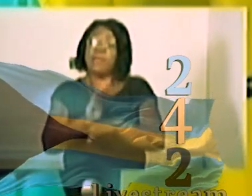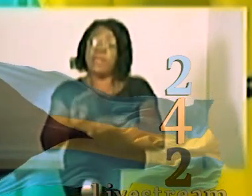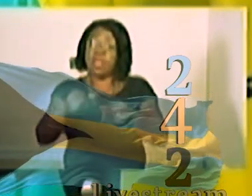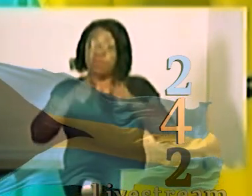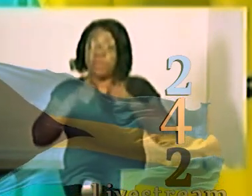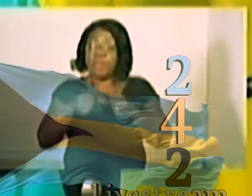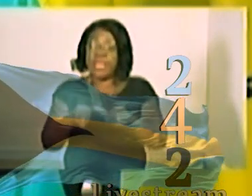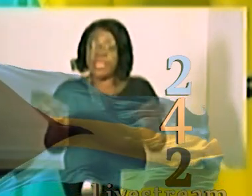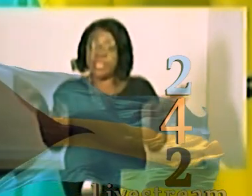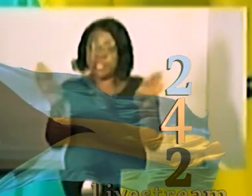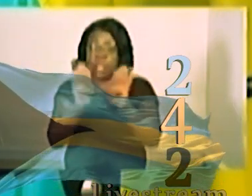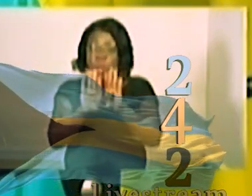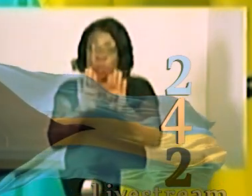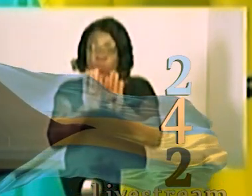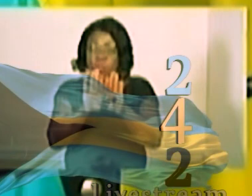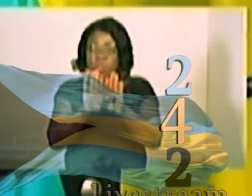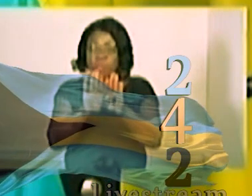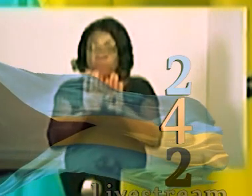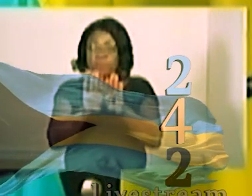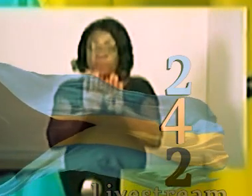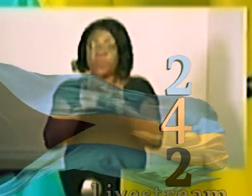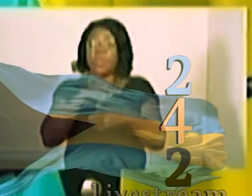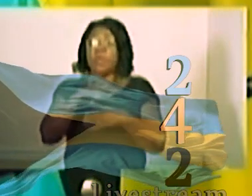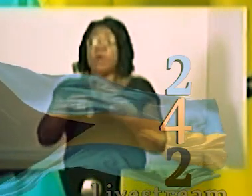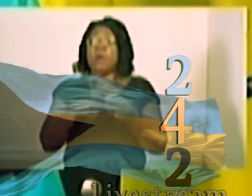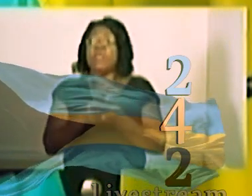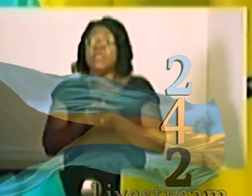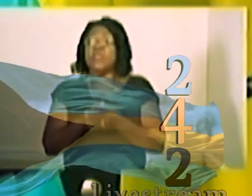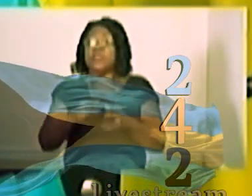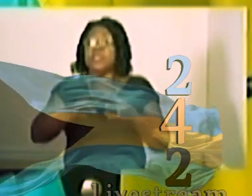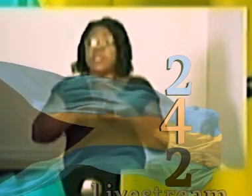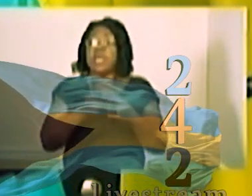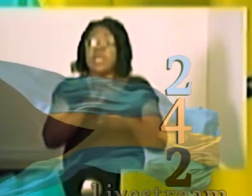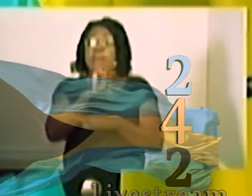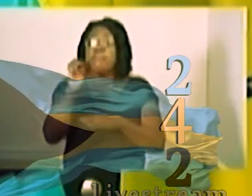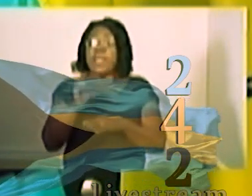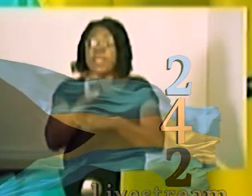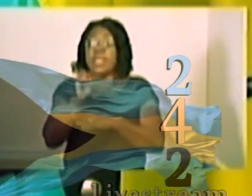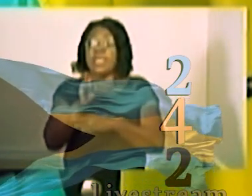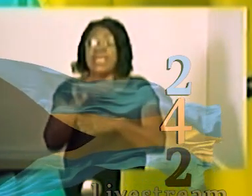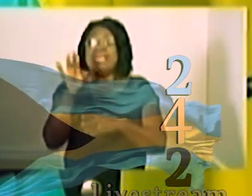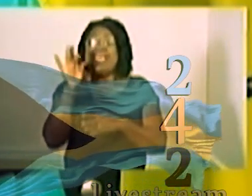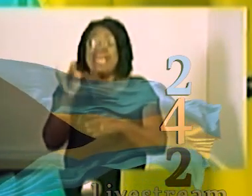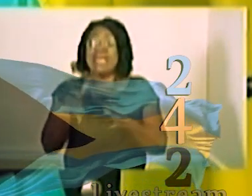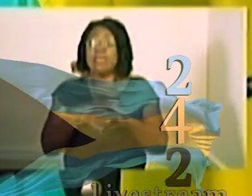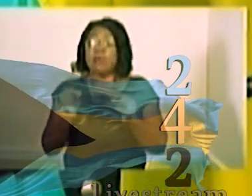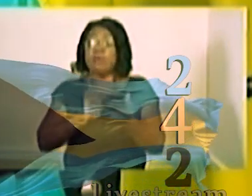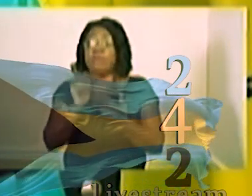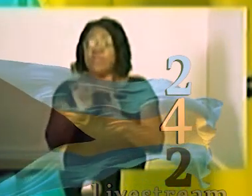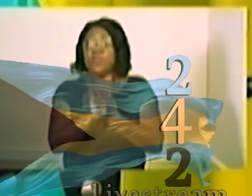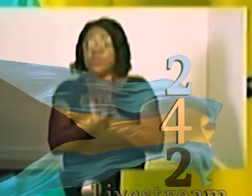closed. Also, effective Monday, the 8th of June,